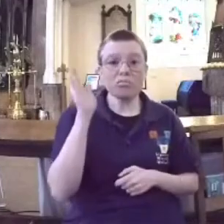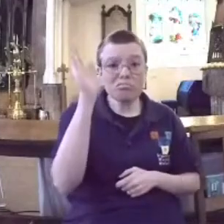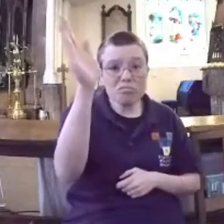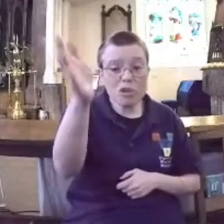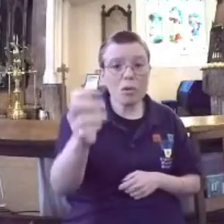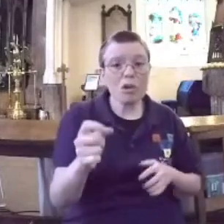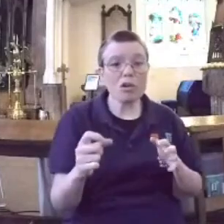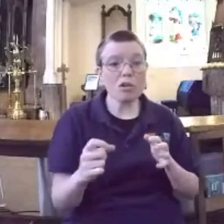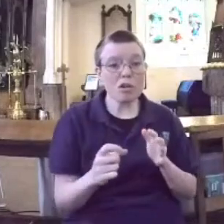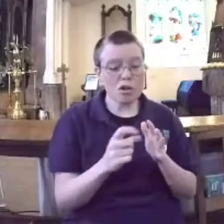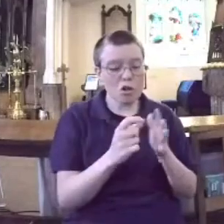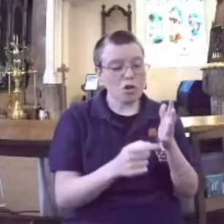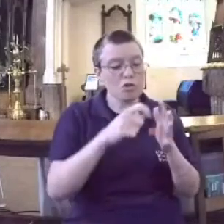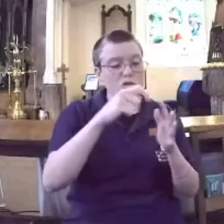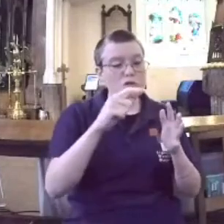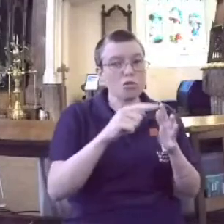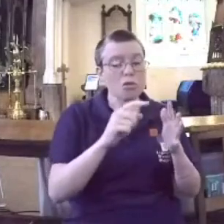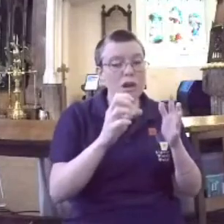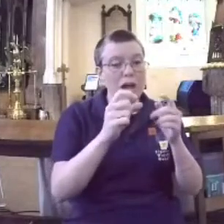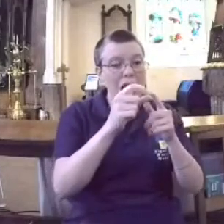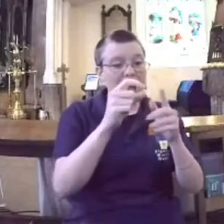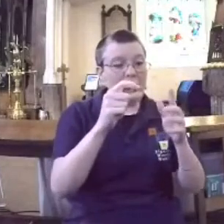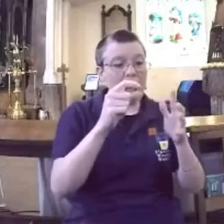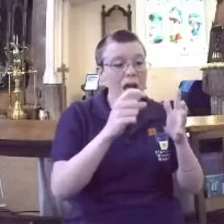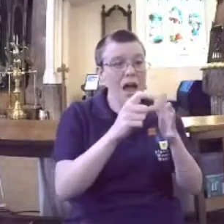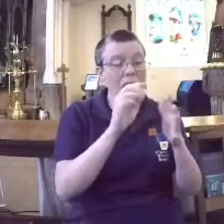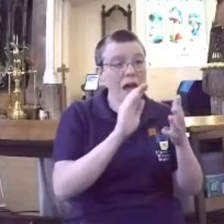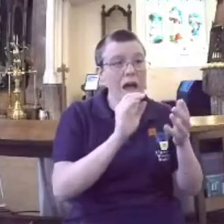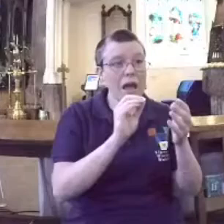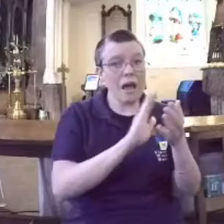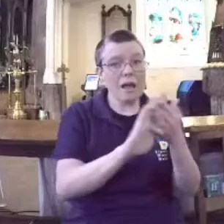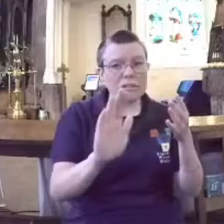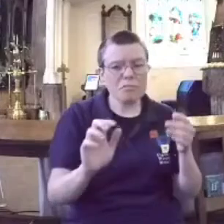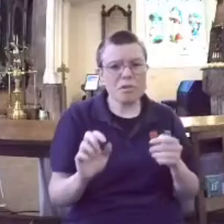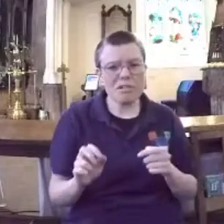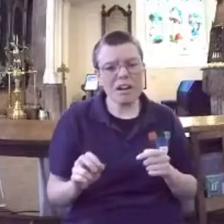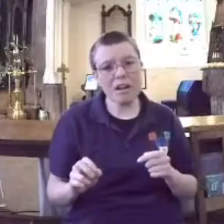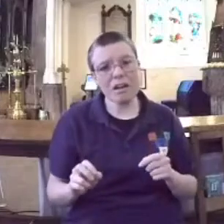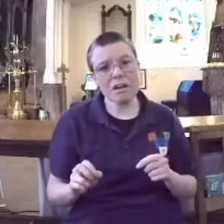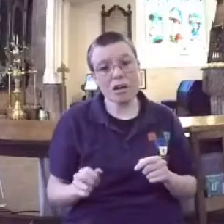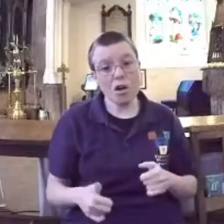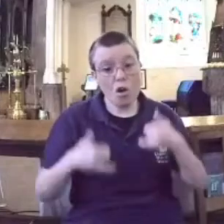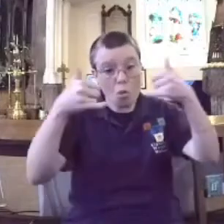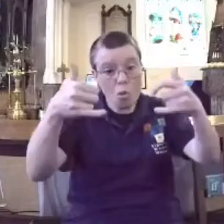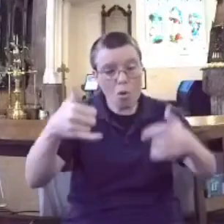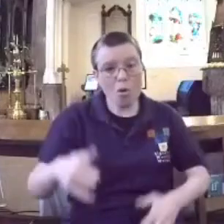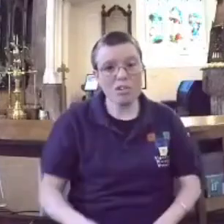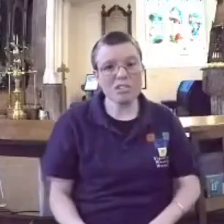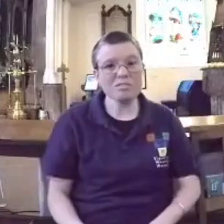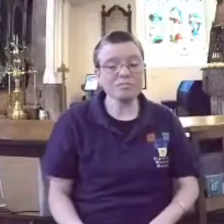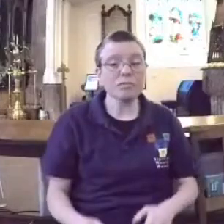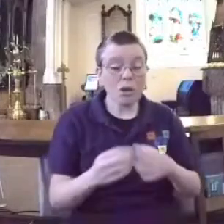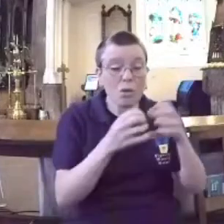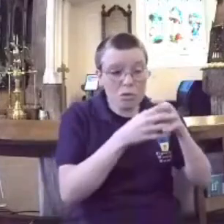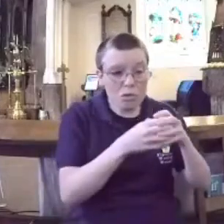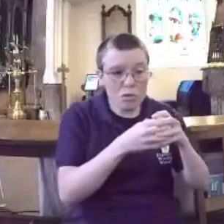scheme. She'll be taking on this task in a small group. In the same way, we are meant to journey through life